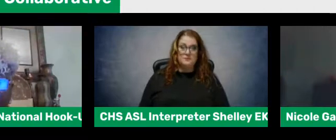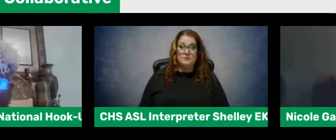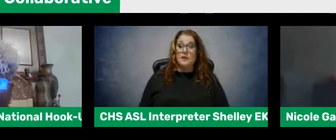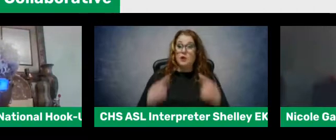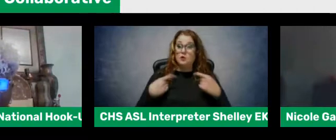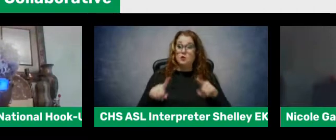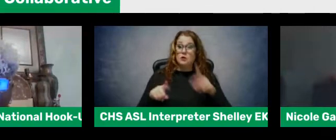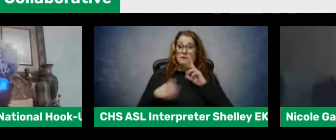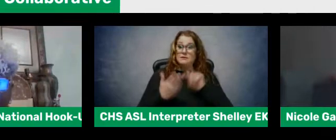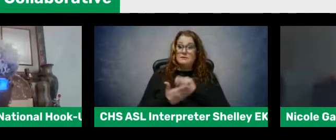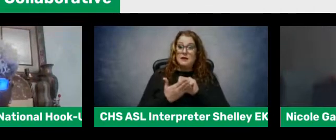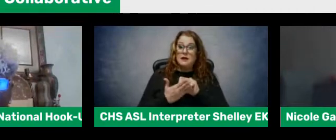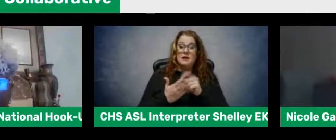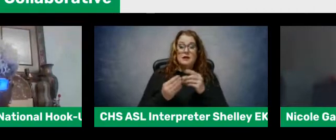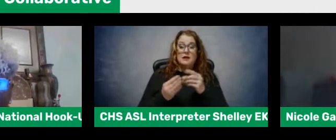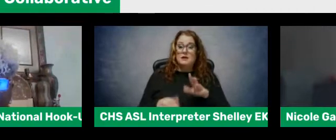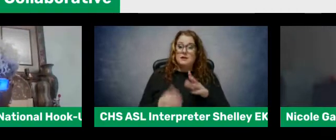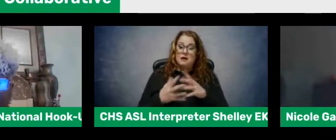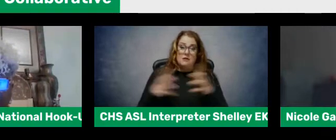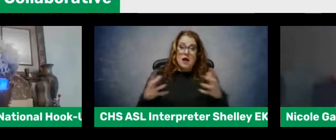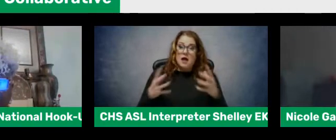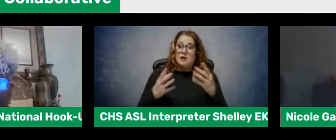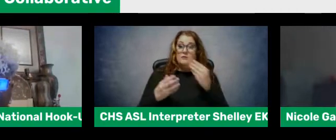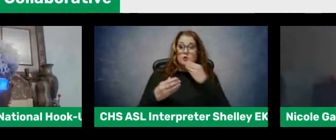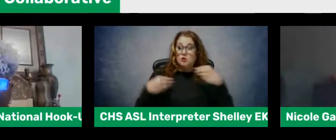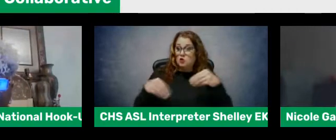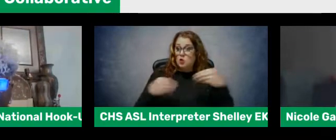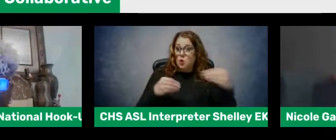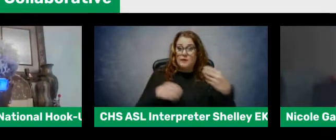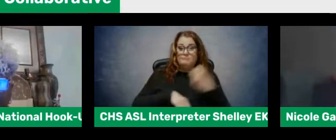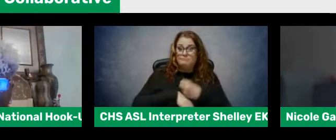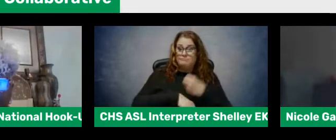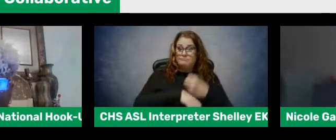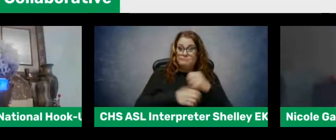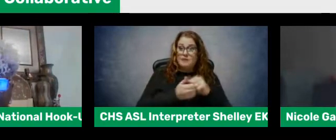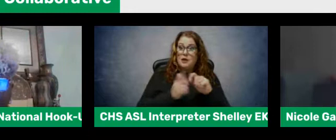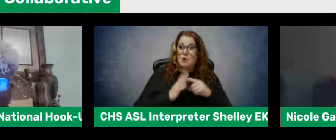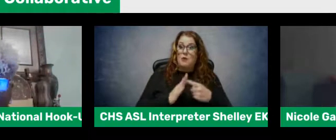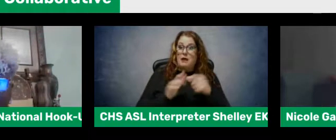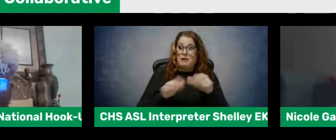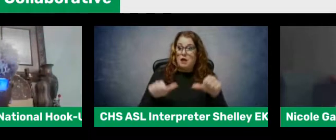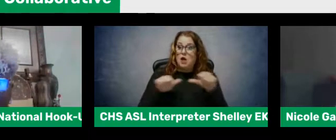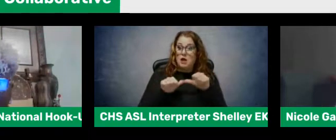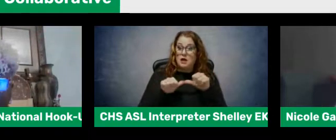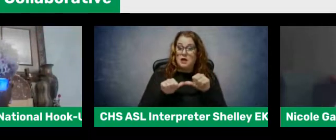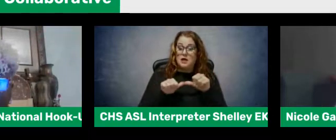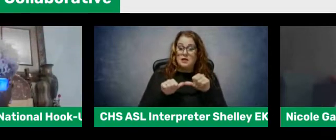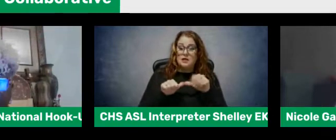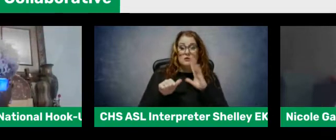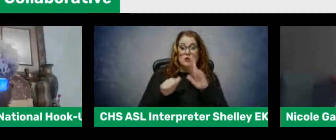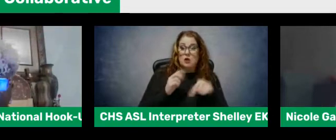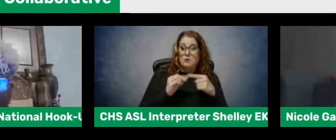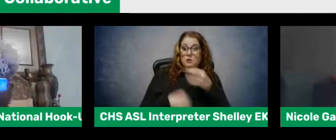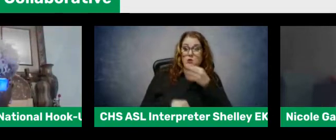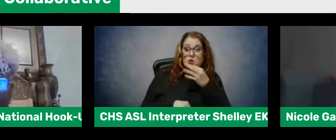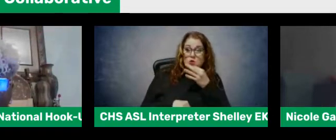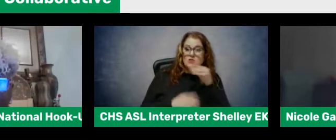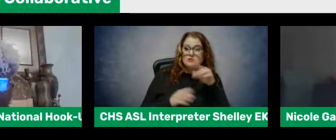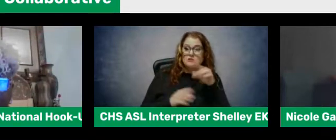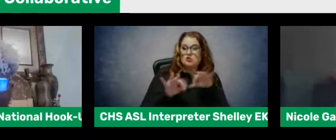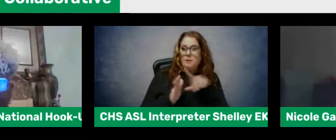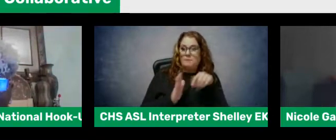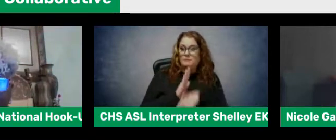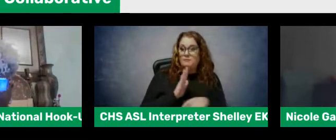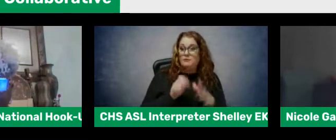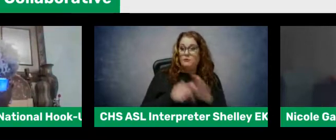During this time, significant grocery stores that are in our pilot area that we're going to refer to soon and describe more fully.